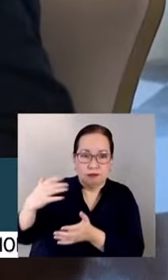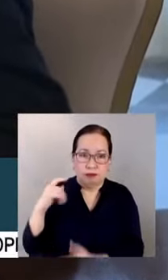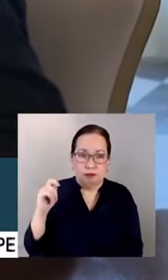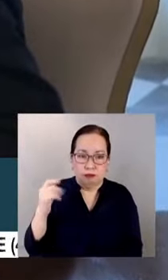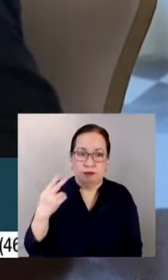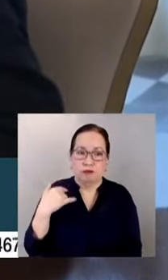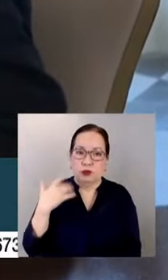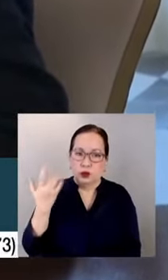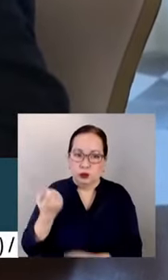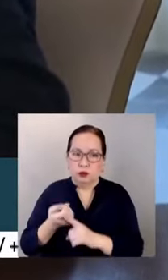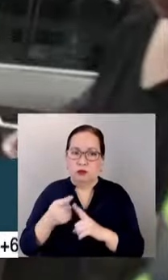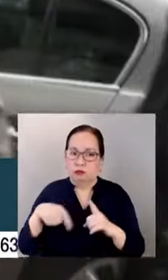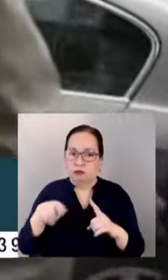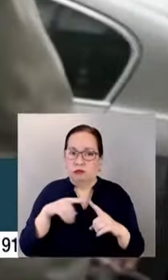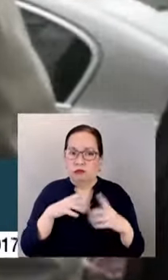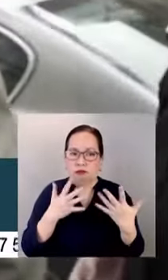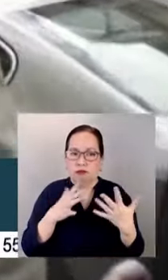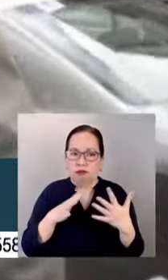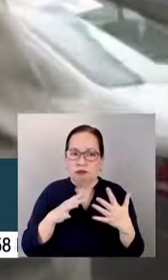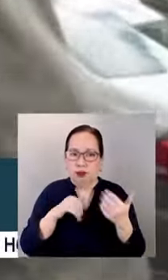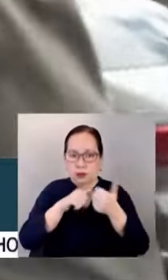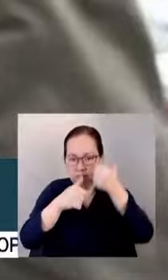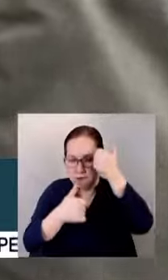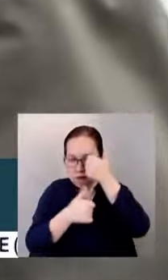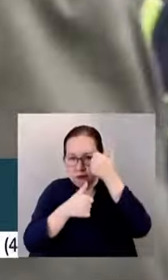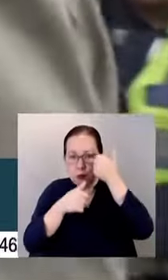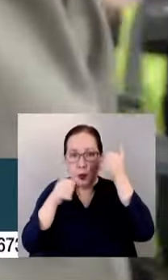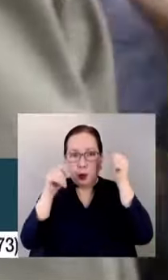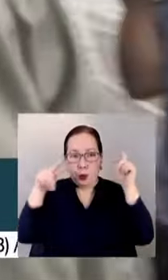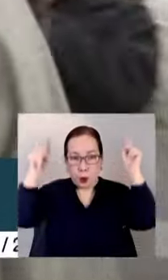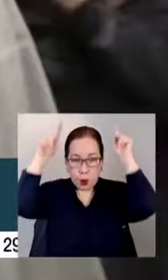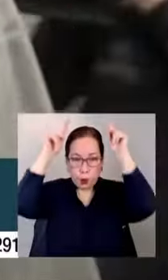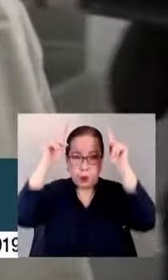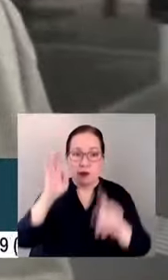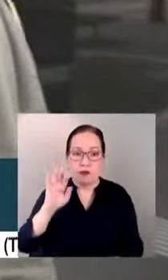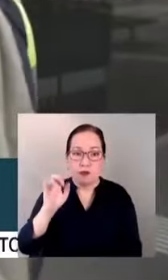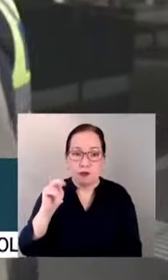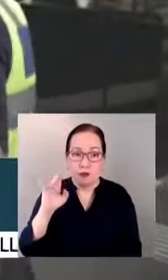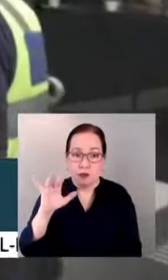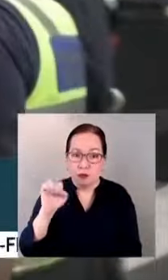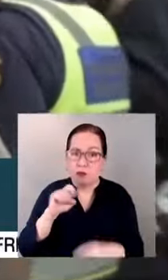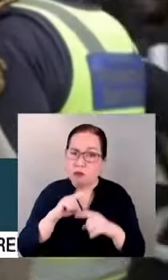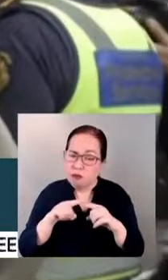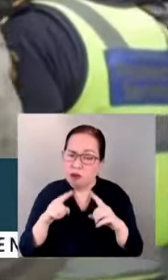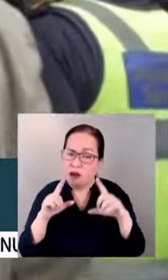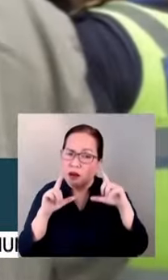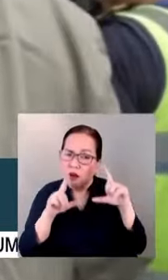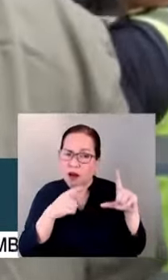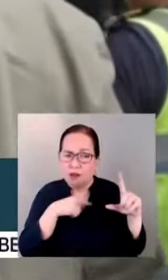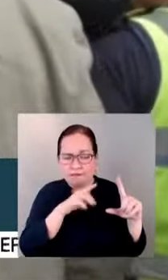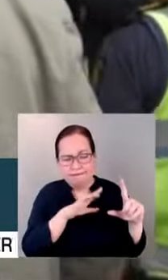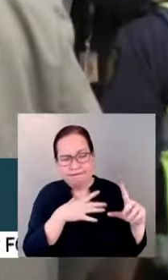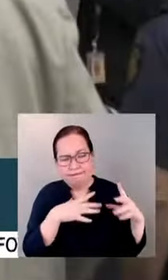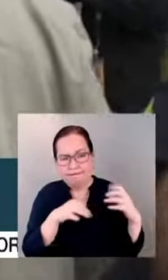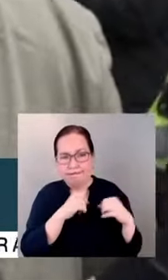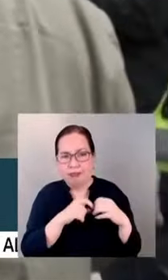ranks to become Pope Francis's right-hand man. But his name was tainted after he was convicted of molesting two choir boys